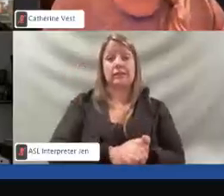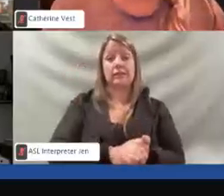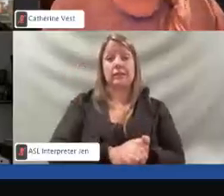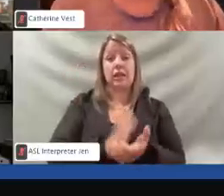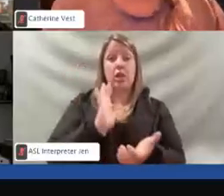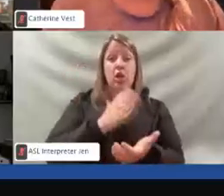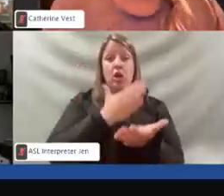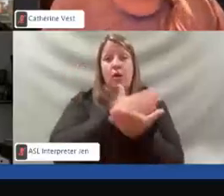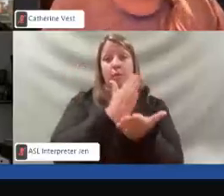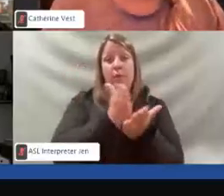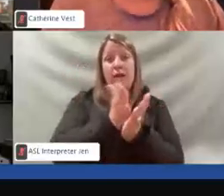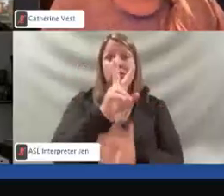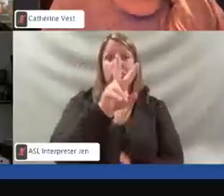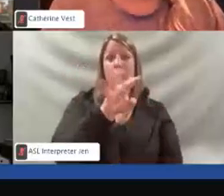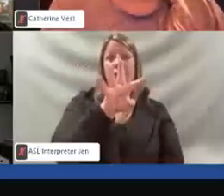Our budget was